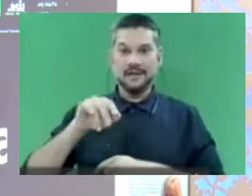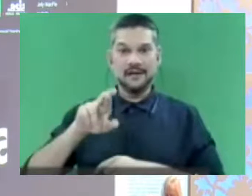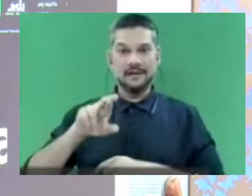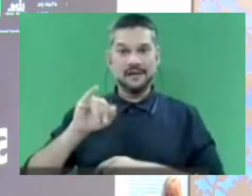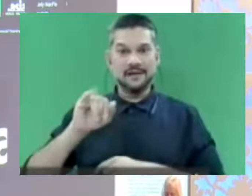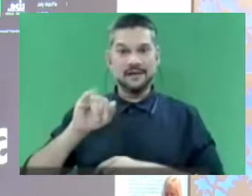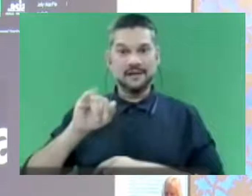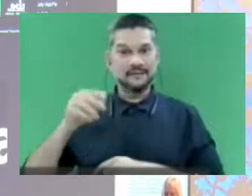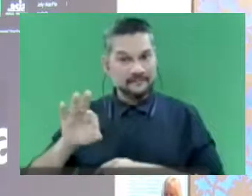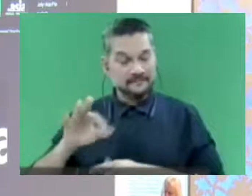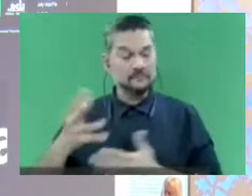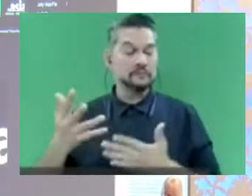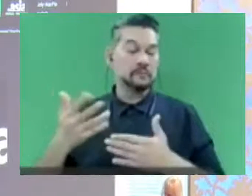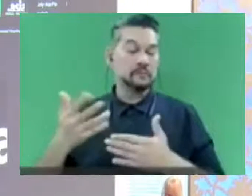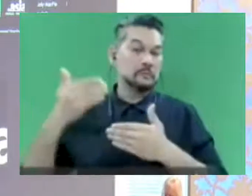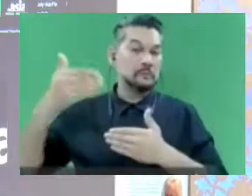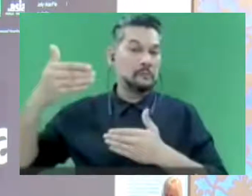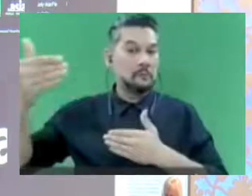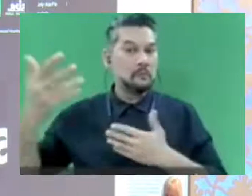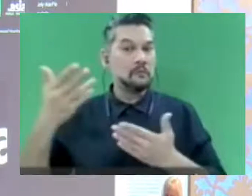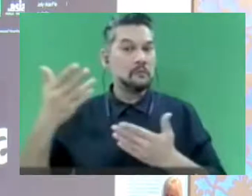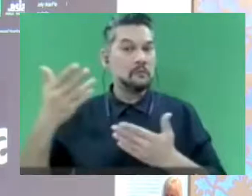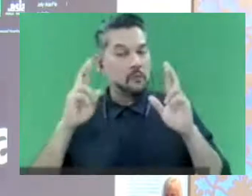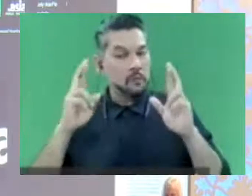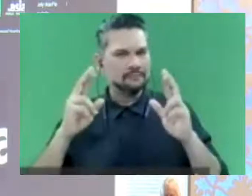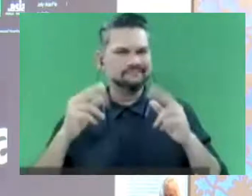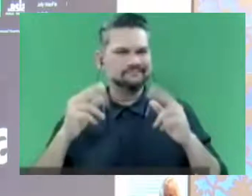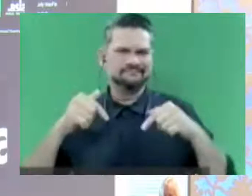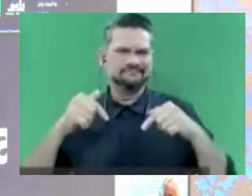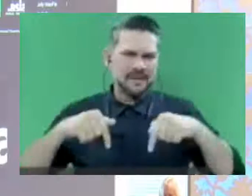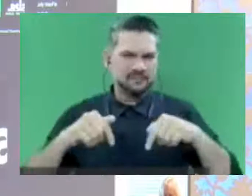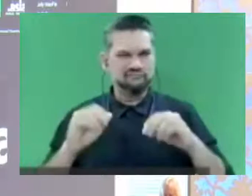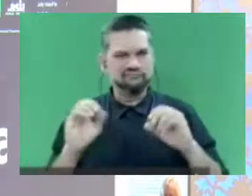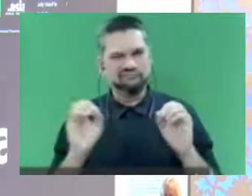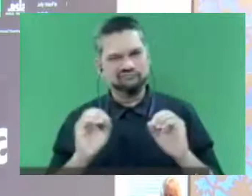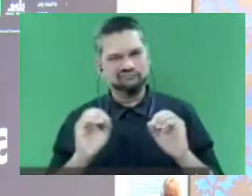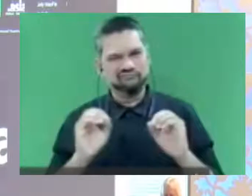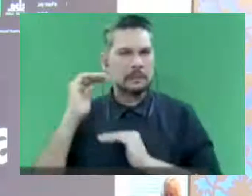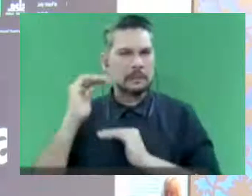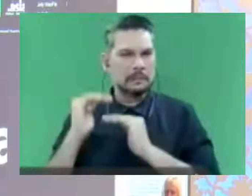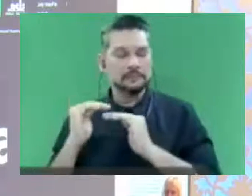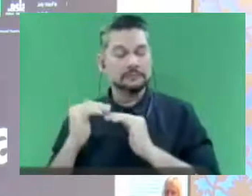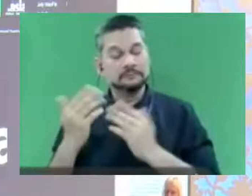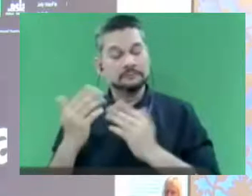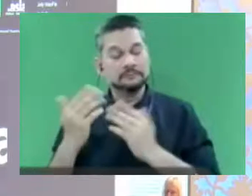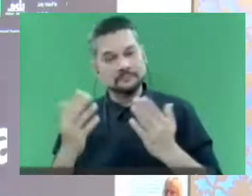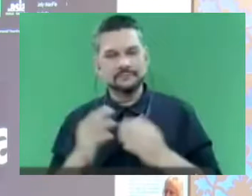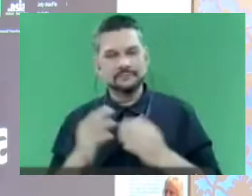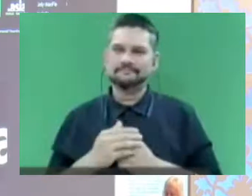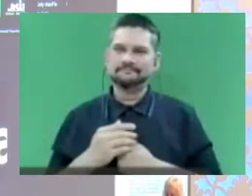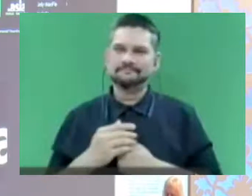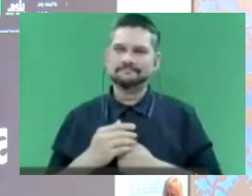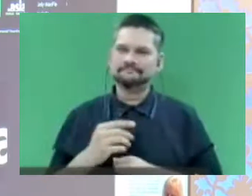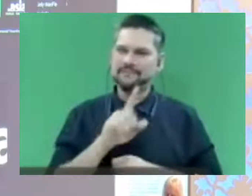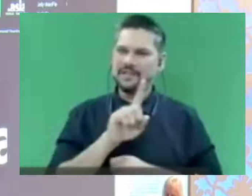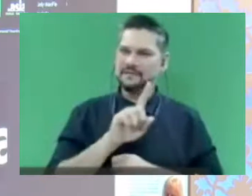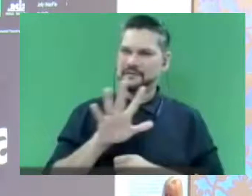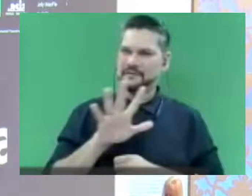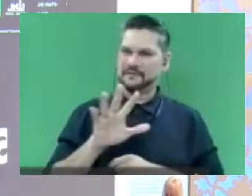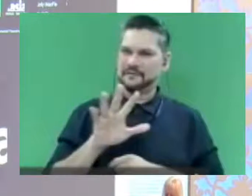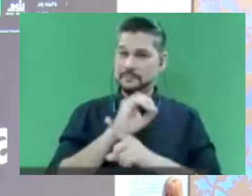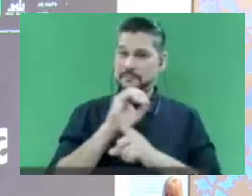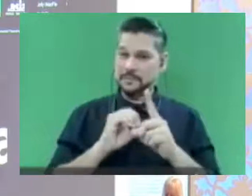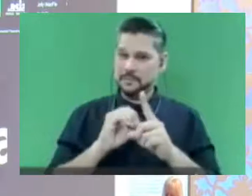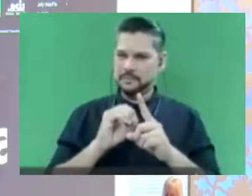future. We're not seeing that so much now. And about 15% of a country's population, of